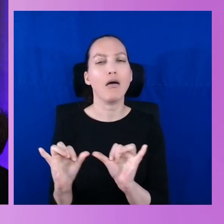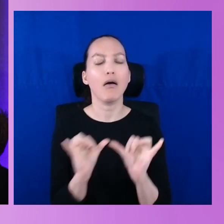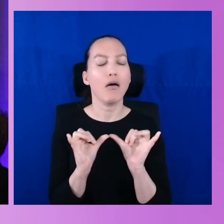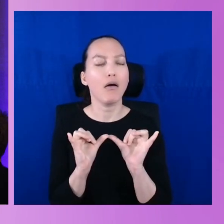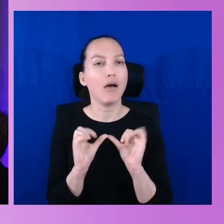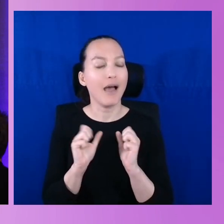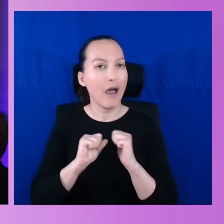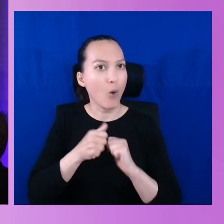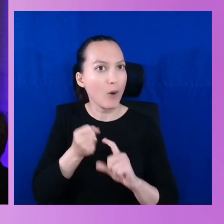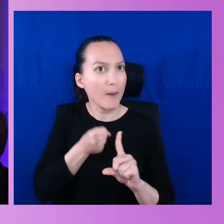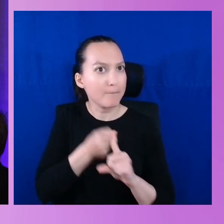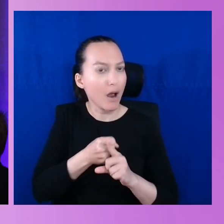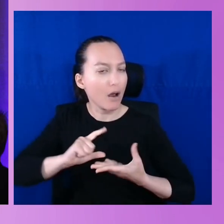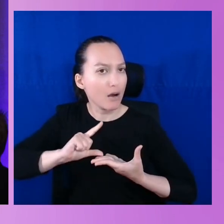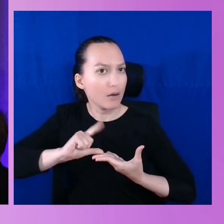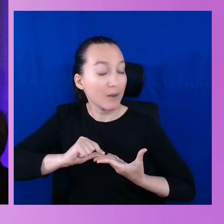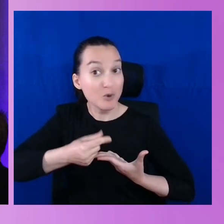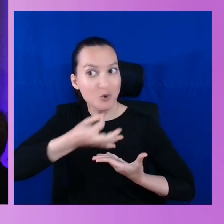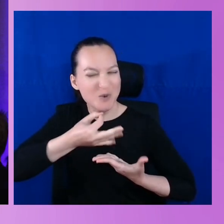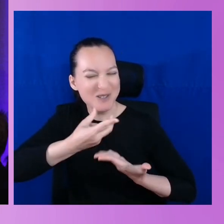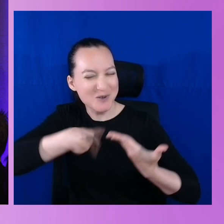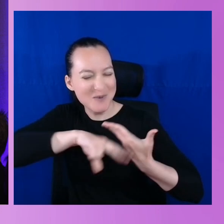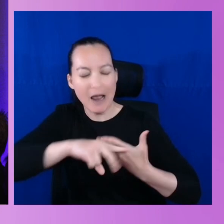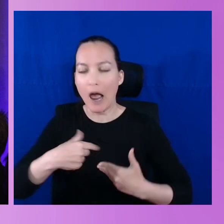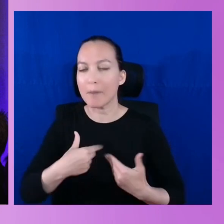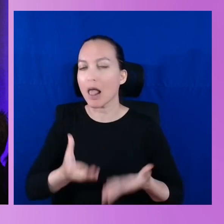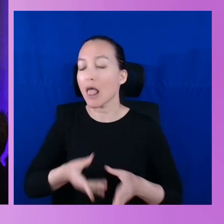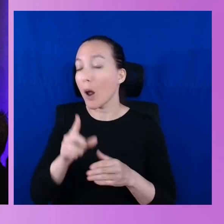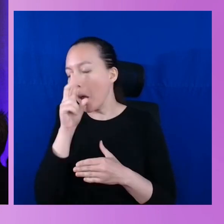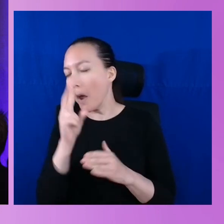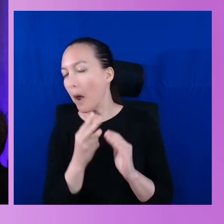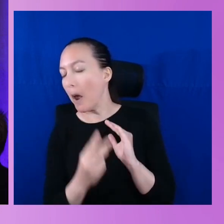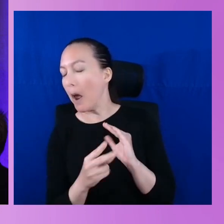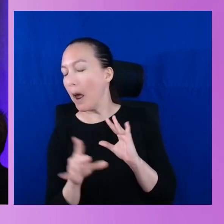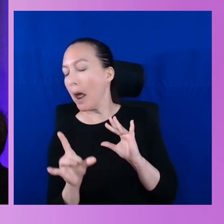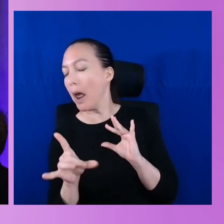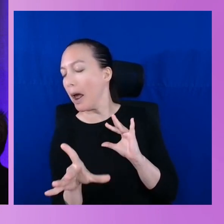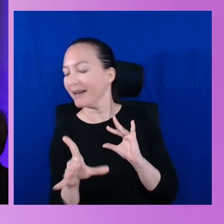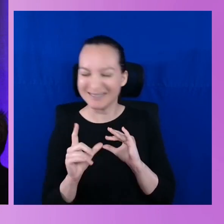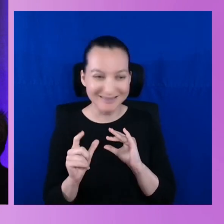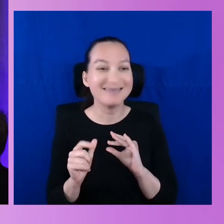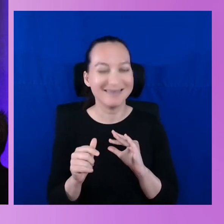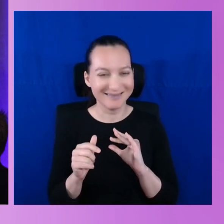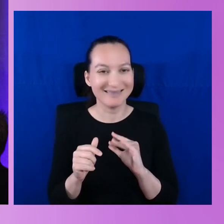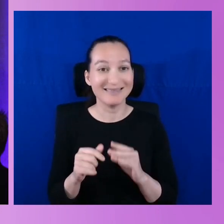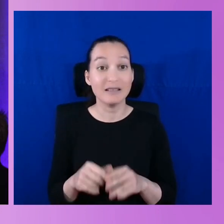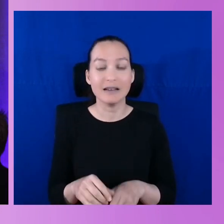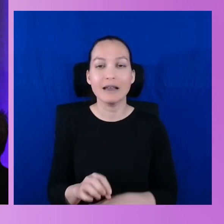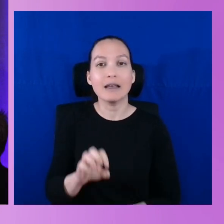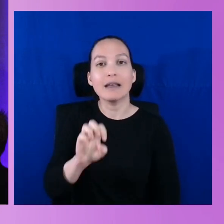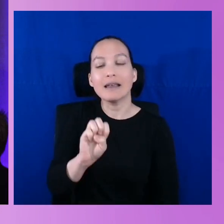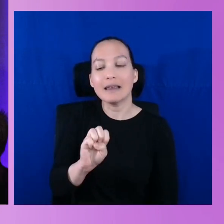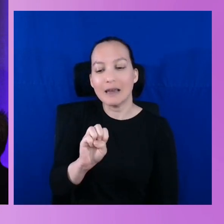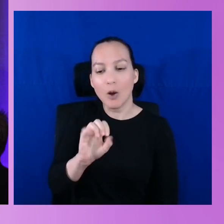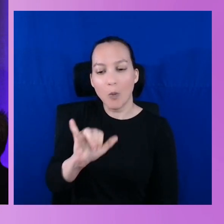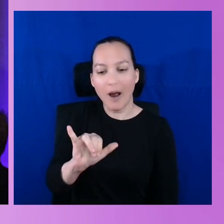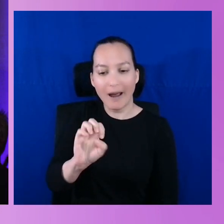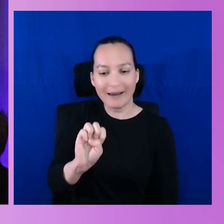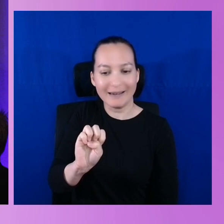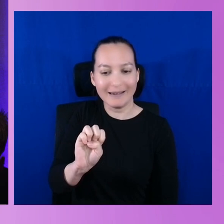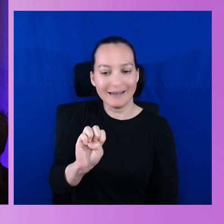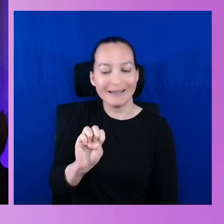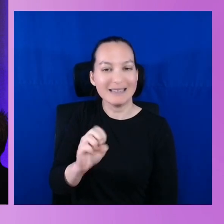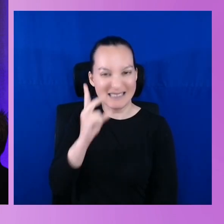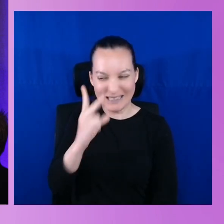we're publishing this in 2 weeks, but I'm allowed to give you a bit of a sneak peek. This is done by EY. I see Hiran in the front